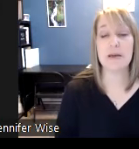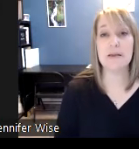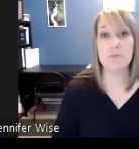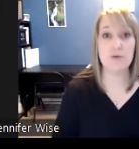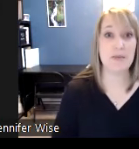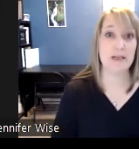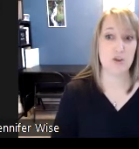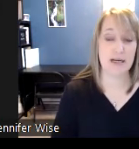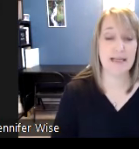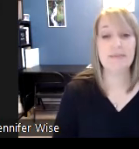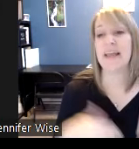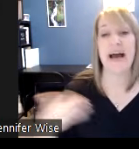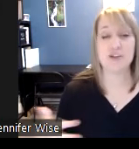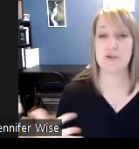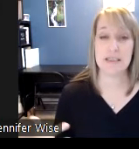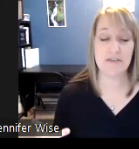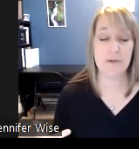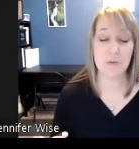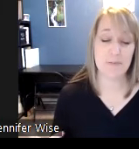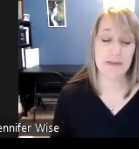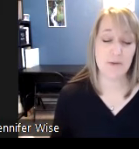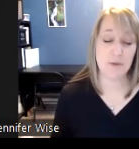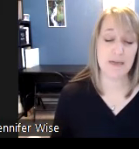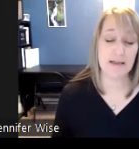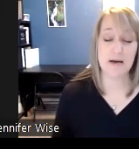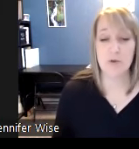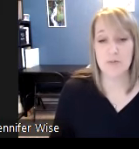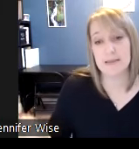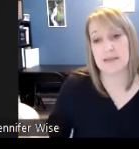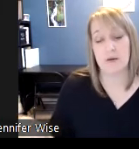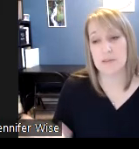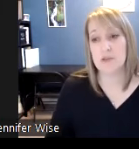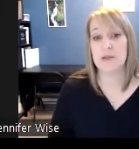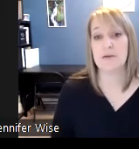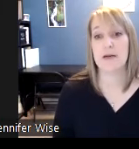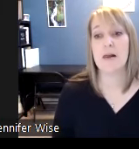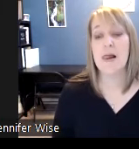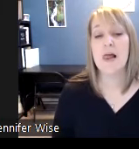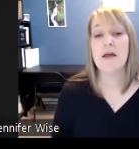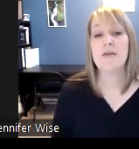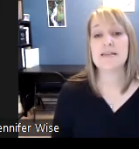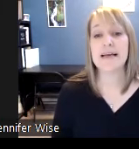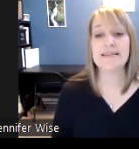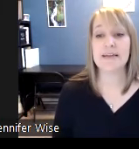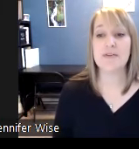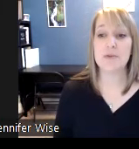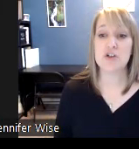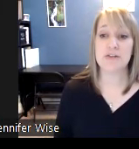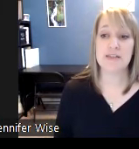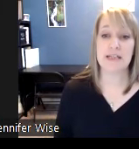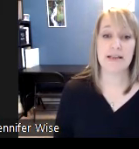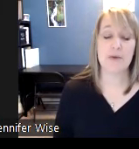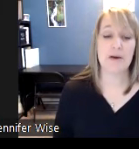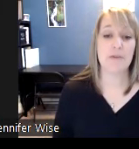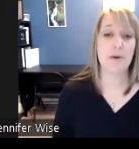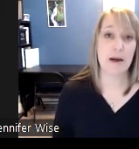not to repeat the movement in 20. I do see deaf people repeating that movement, so you can do it either way. The second set of numbers